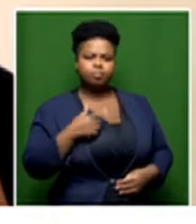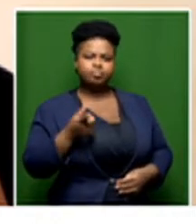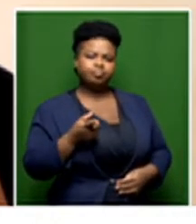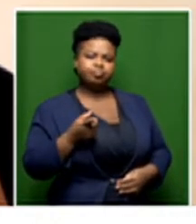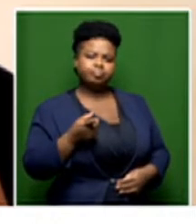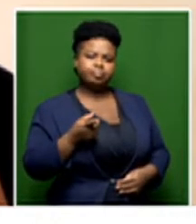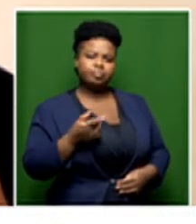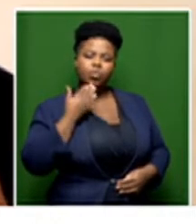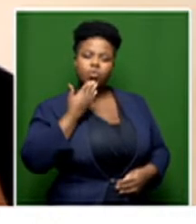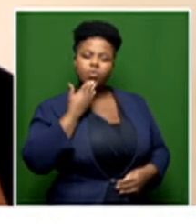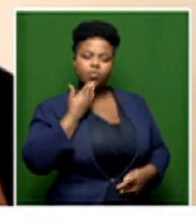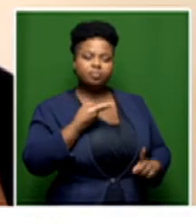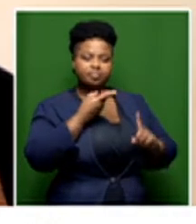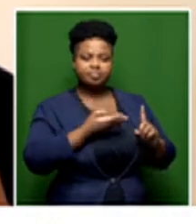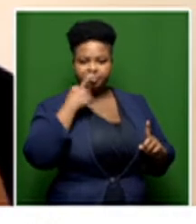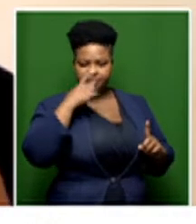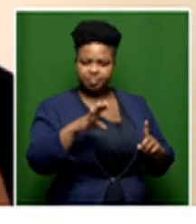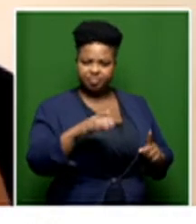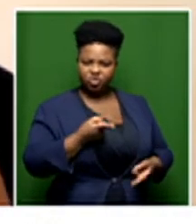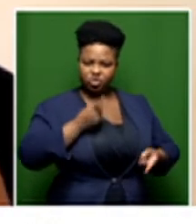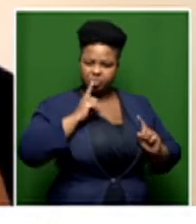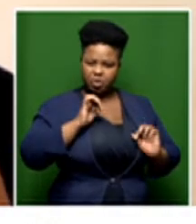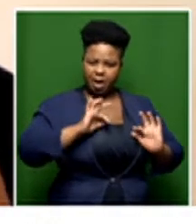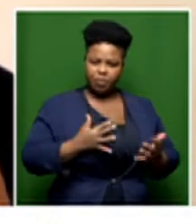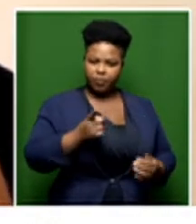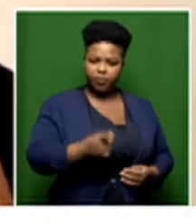question, who is Charlotte Maxeke?